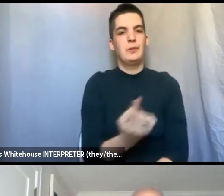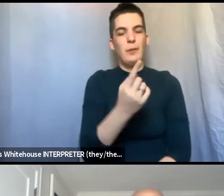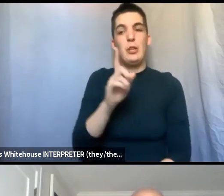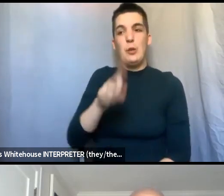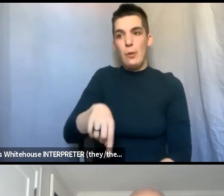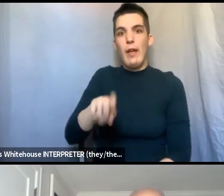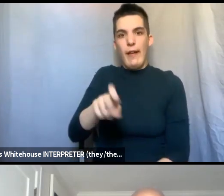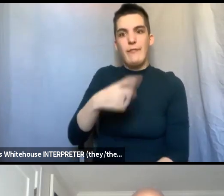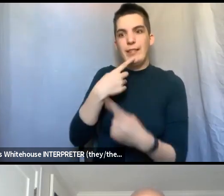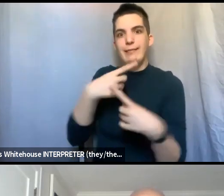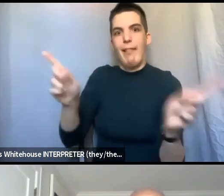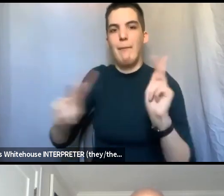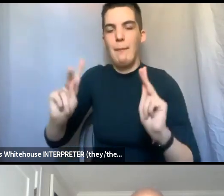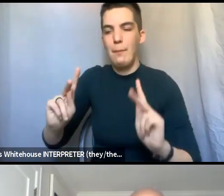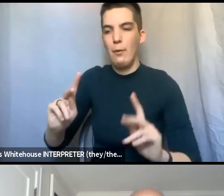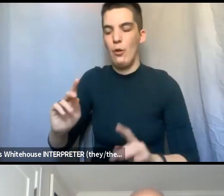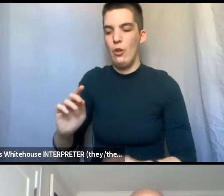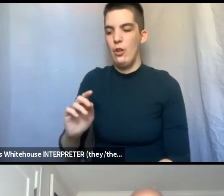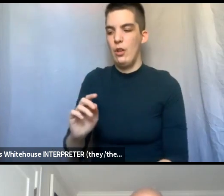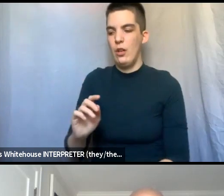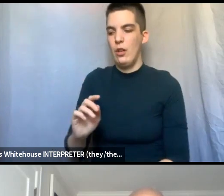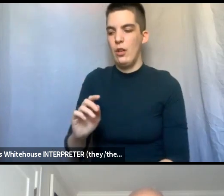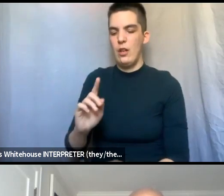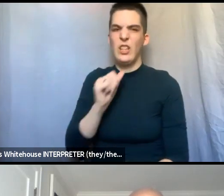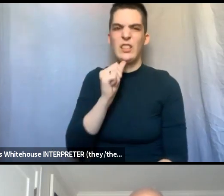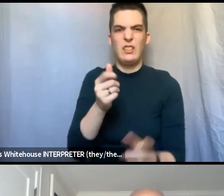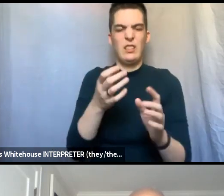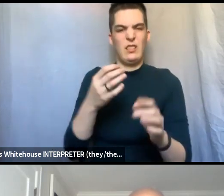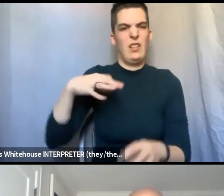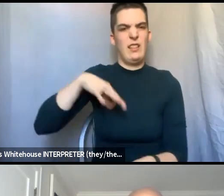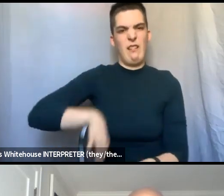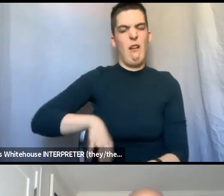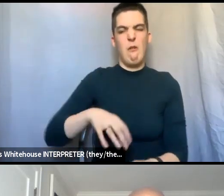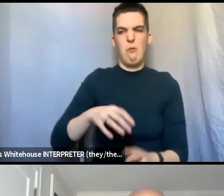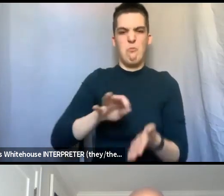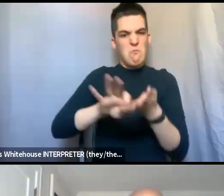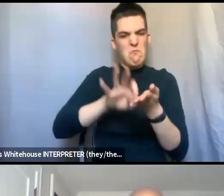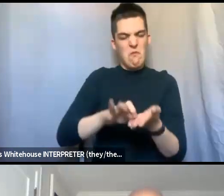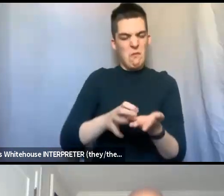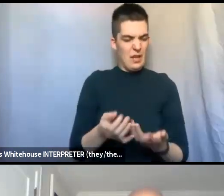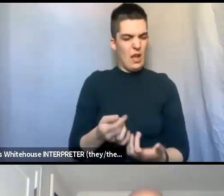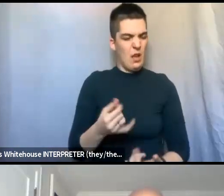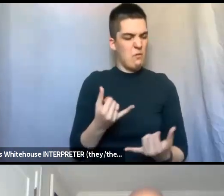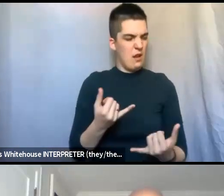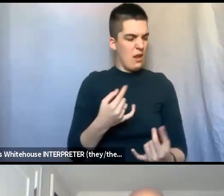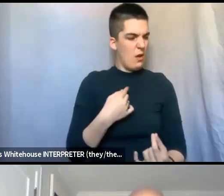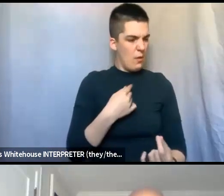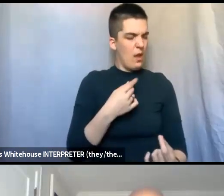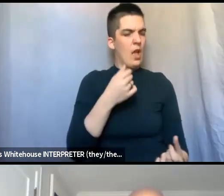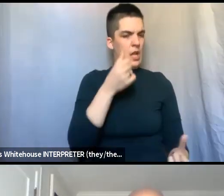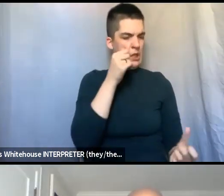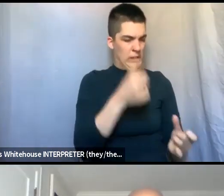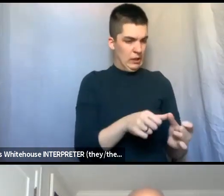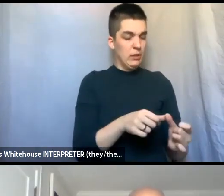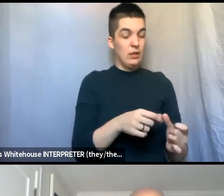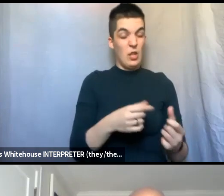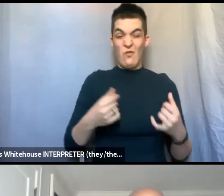I never quite understood that then. Now I totally understand it. And right now I am facing a very